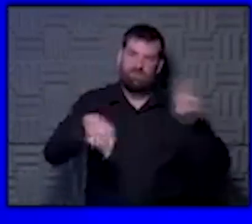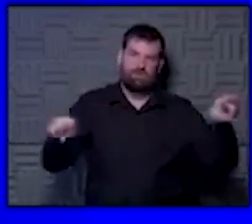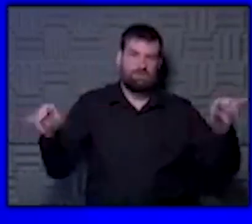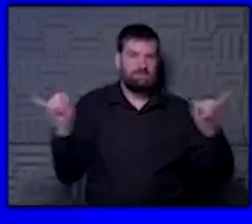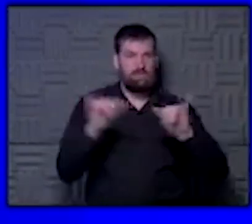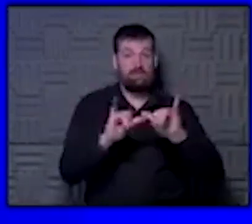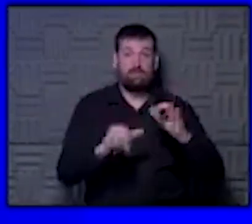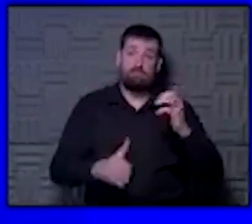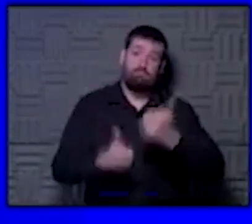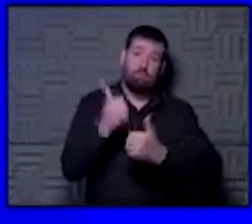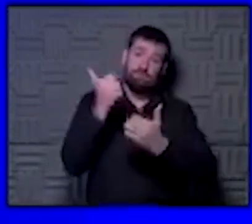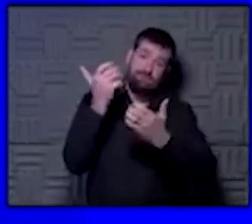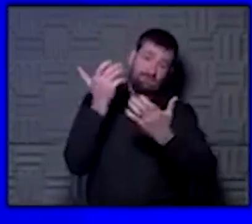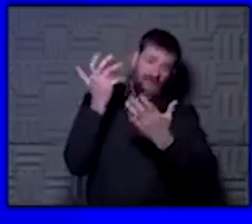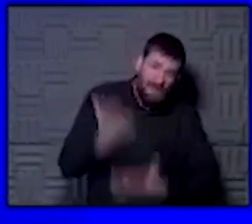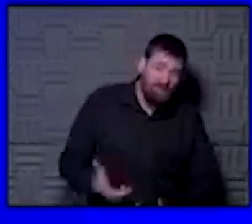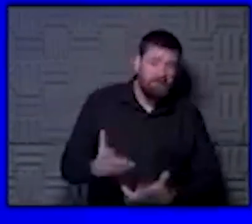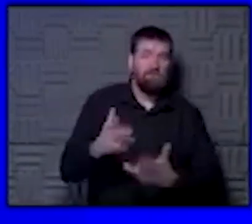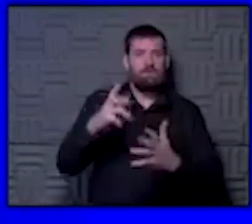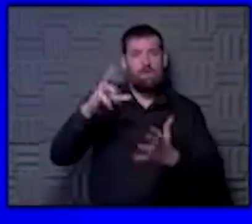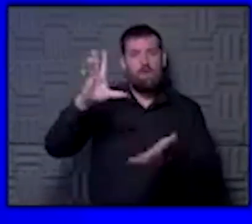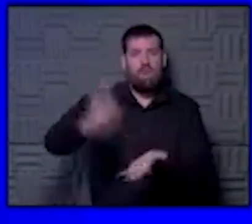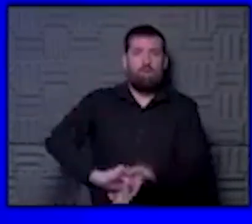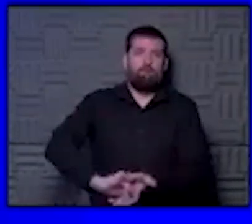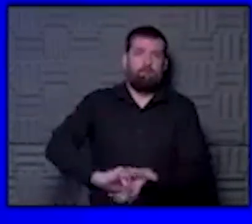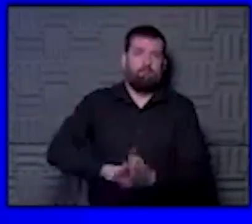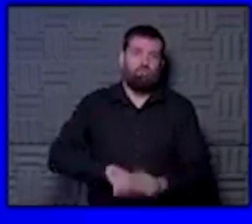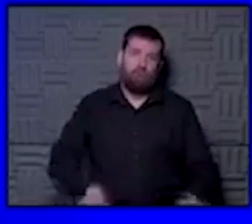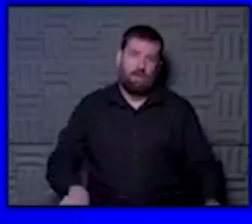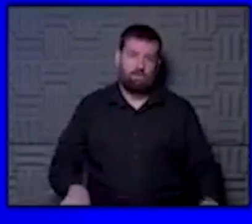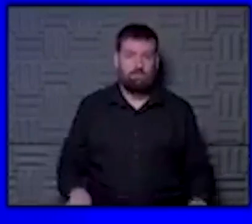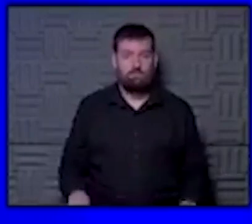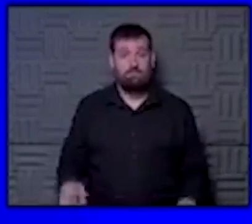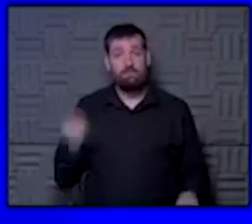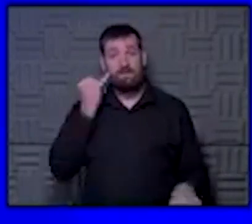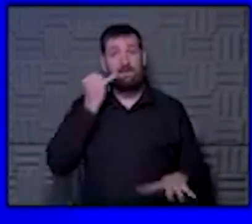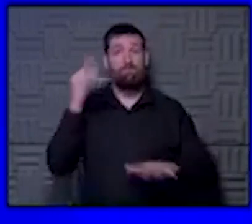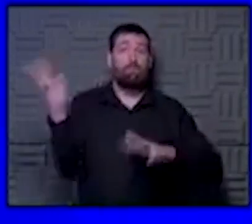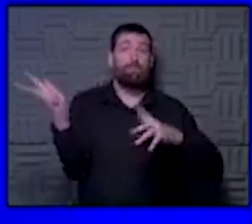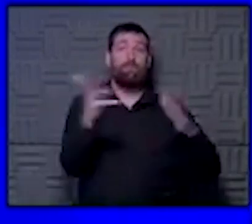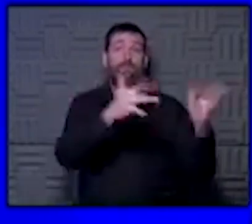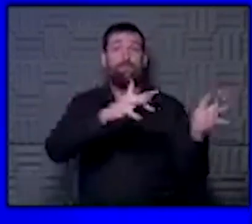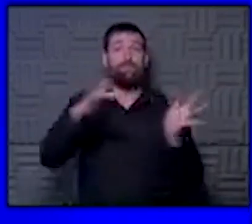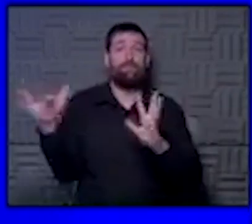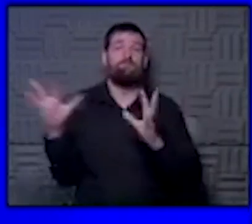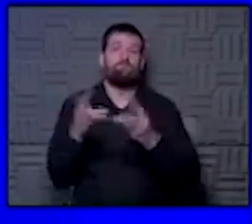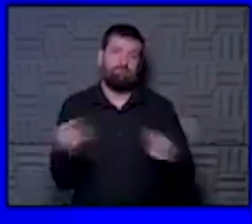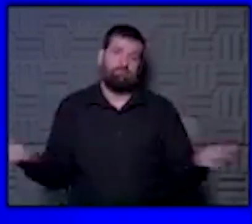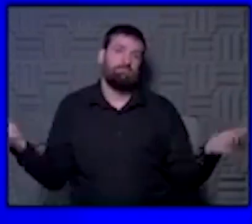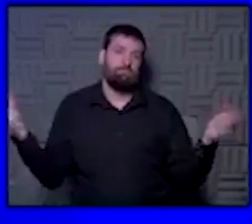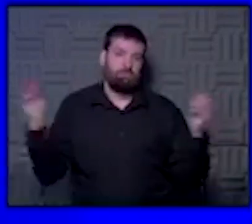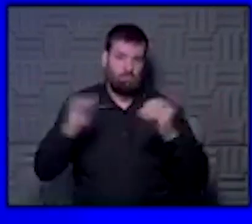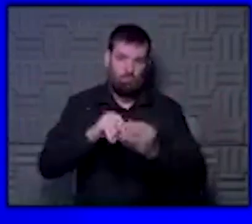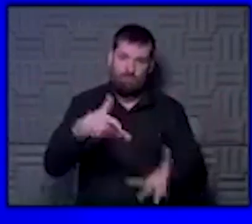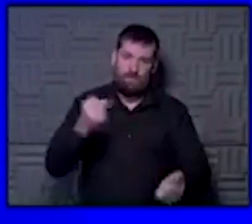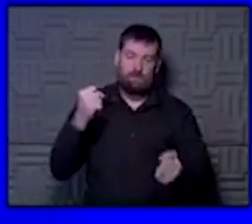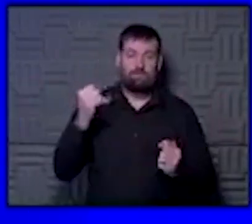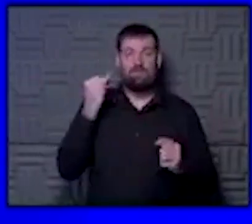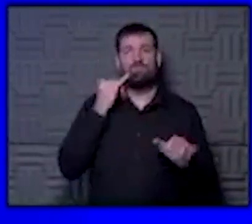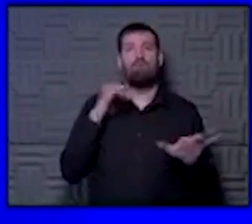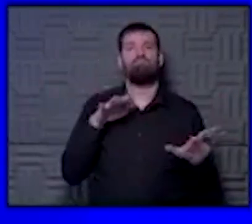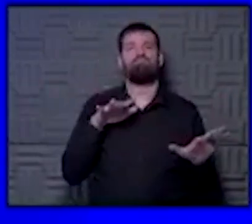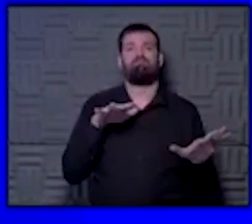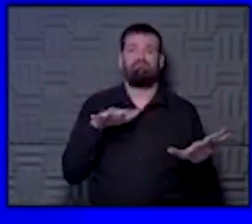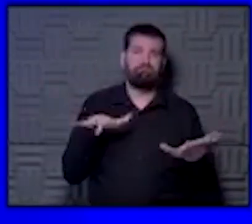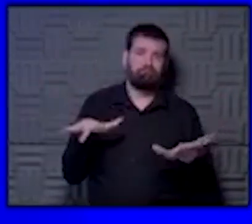heavier droplets fall to the ground quicker than the smaller droplets. If there's turbulent airflow, they are able to dissipate better. If there is stagnant airflow